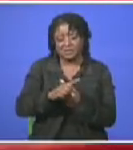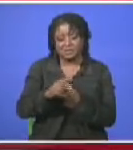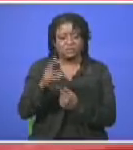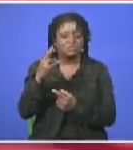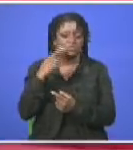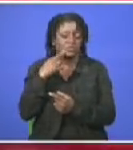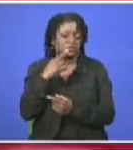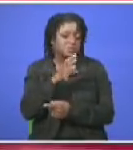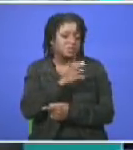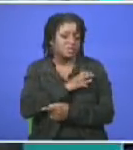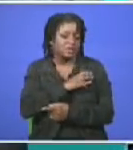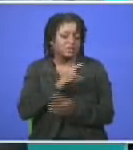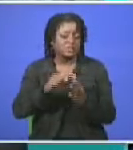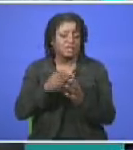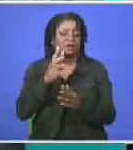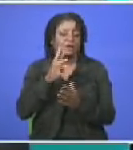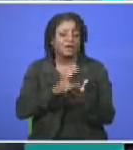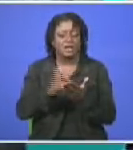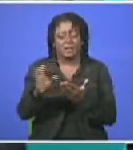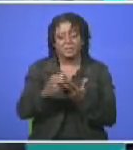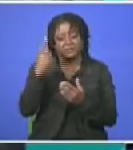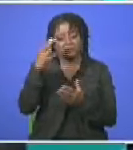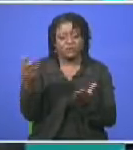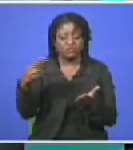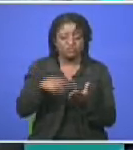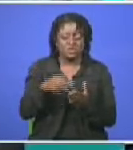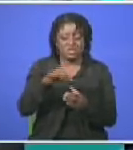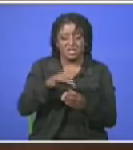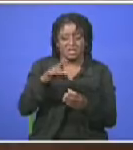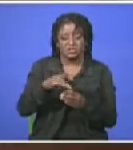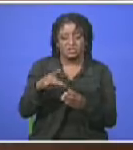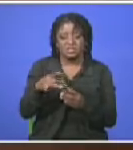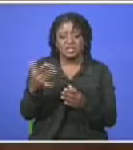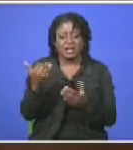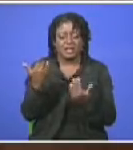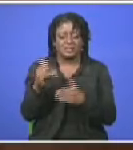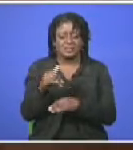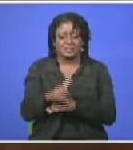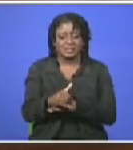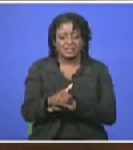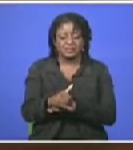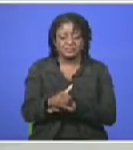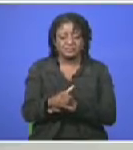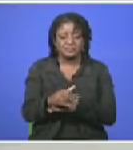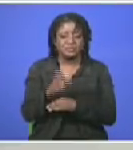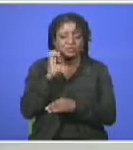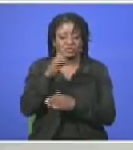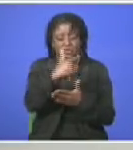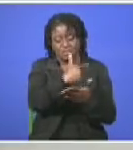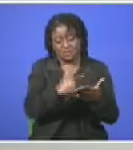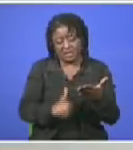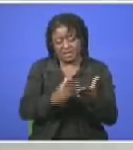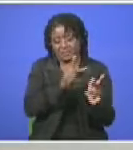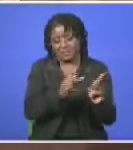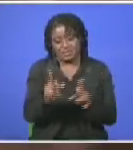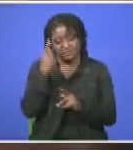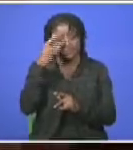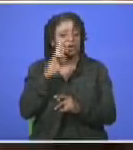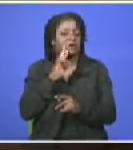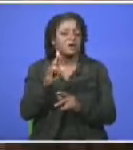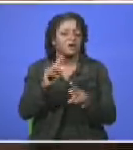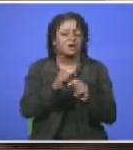for re-election to the president's post last night in the foyer of the Thomas A. Robinson National Stadium. She outlined the plans for her team,